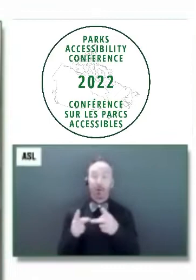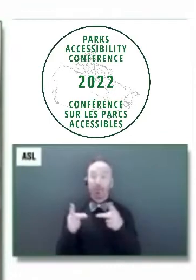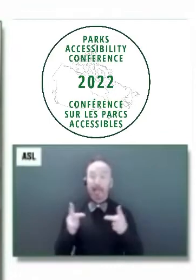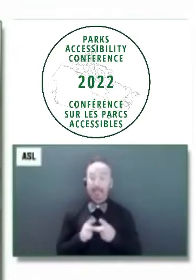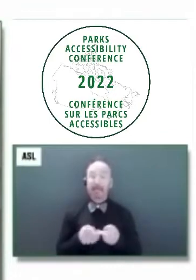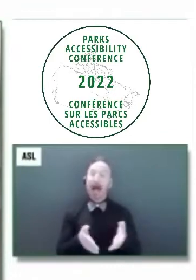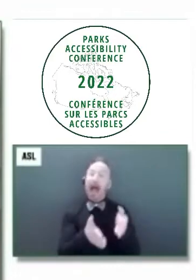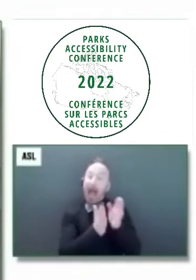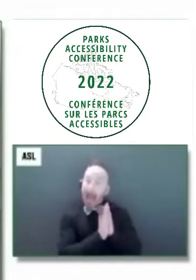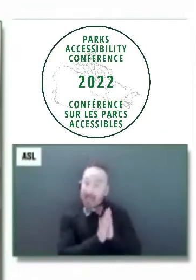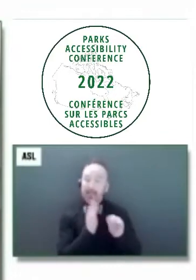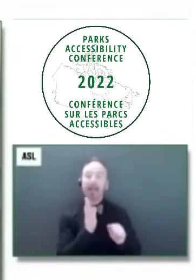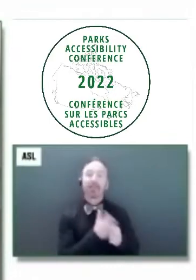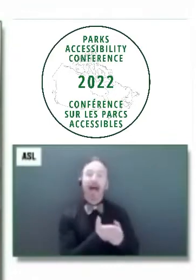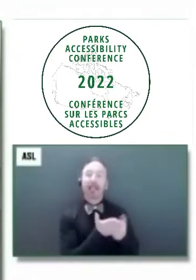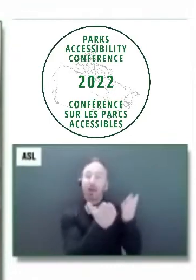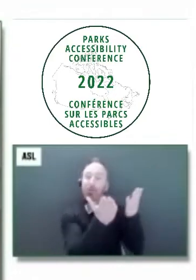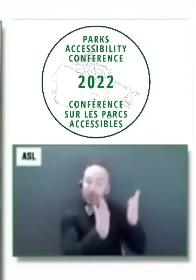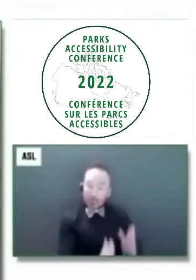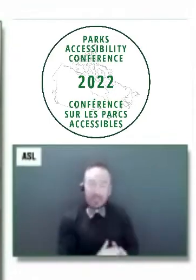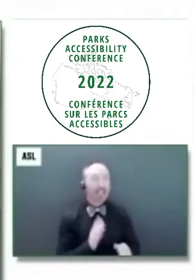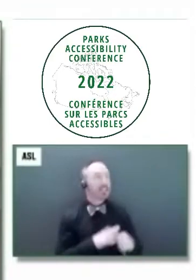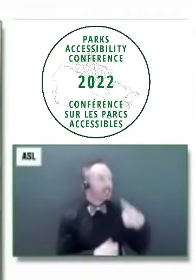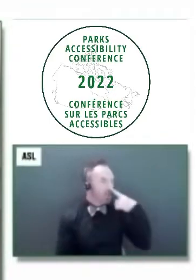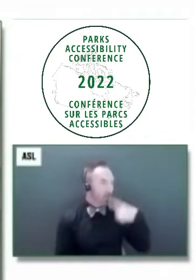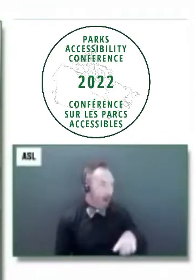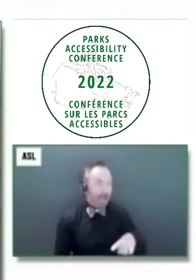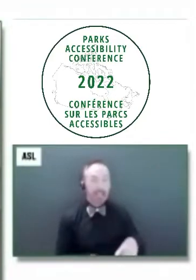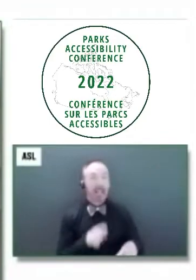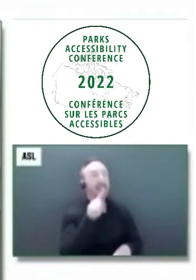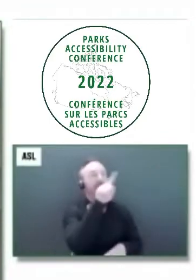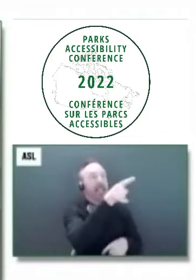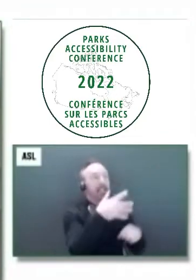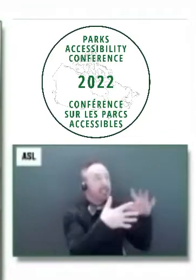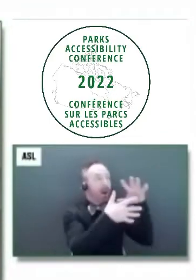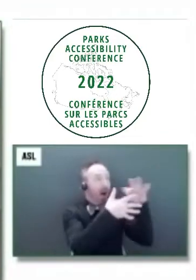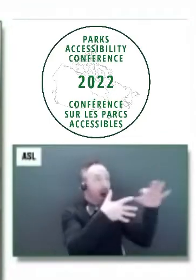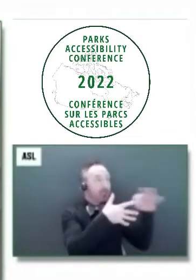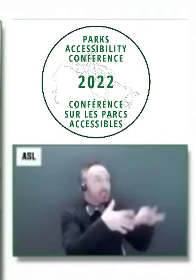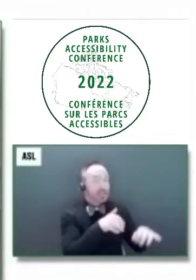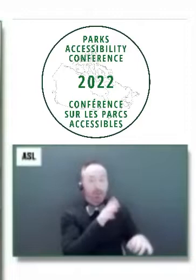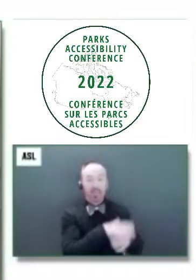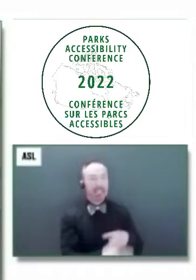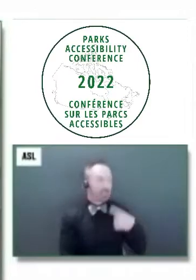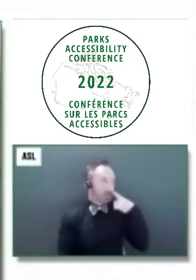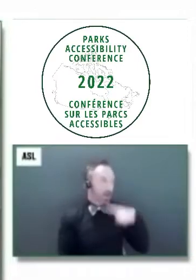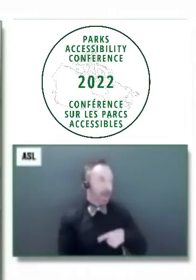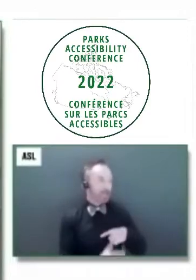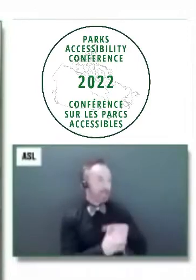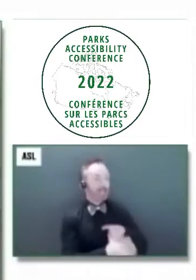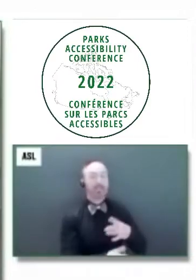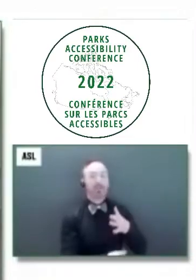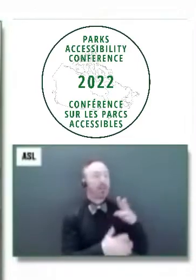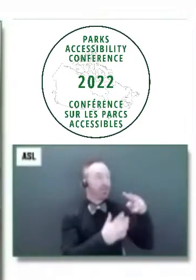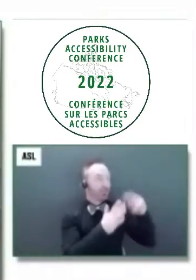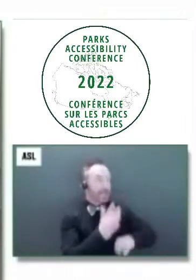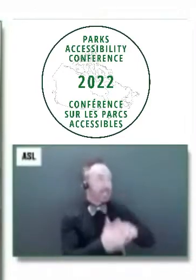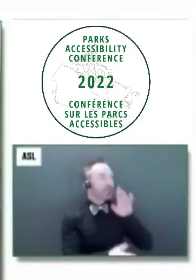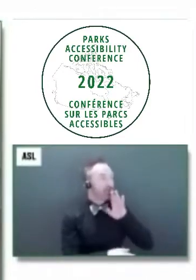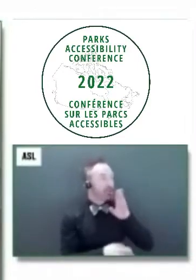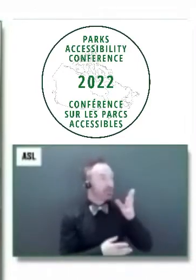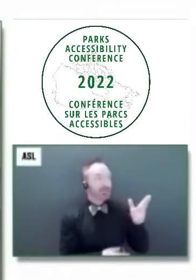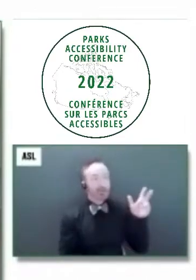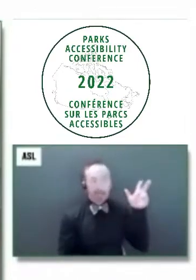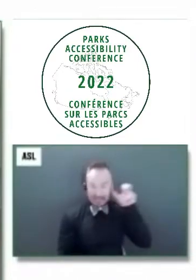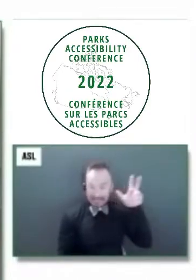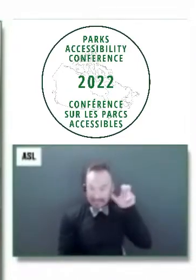options and have them read out the menu choices because they didn't have a handy menu to read on the spot, and their app